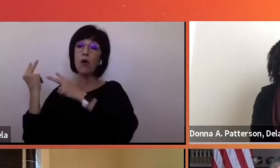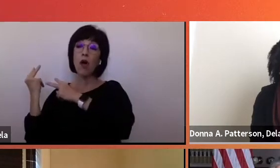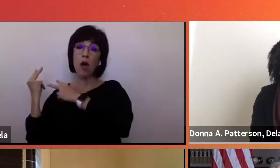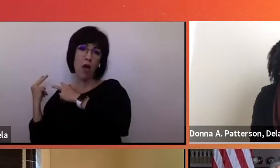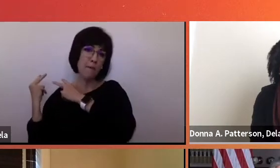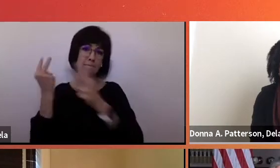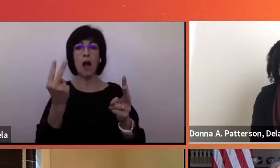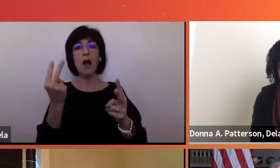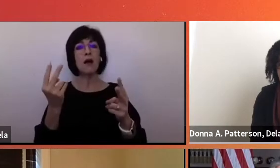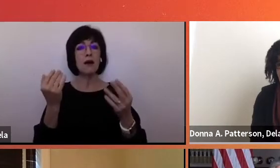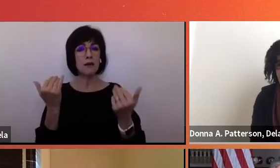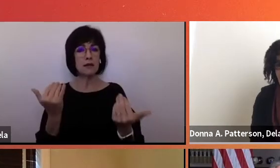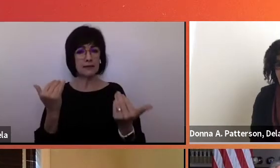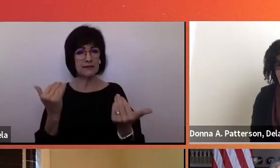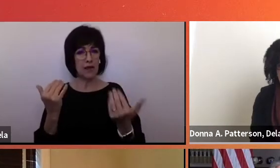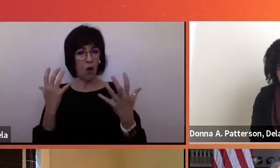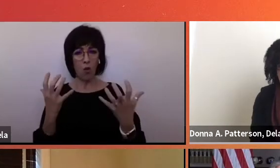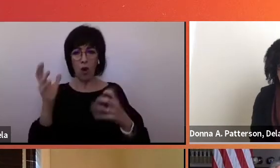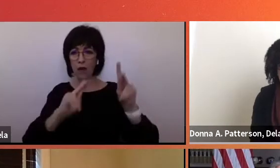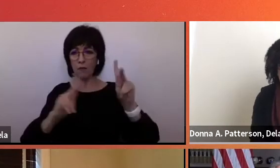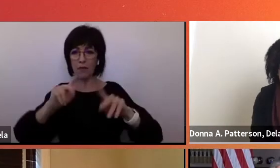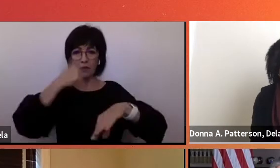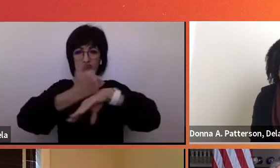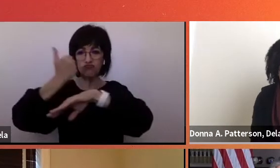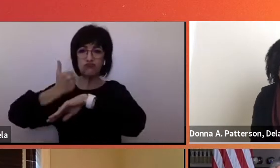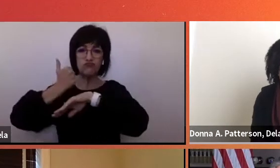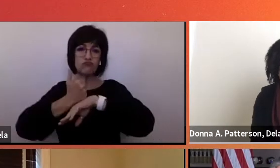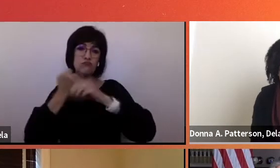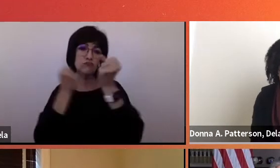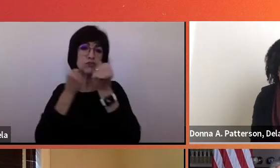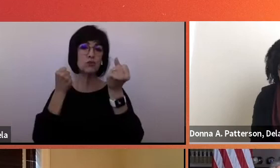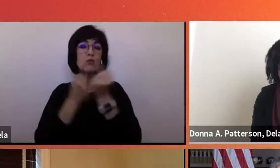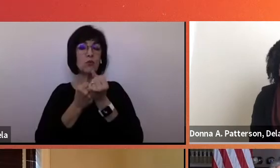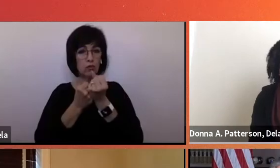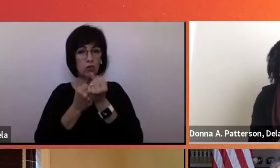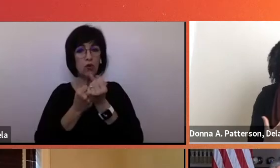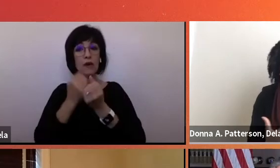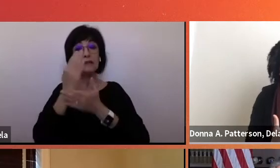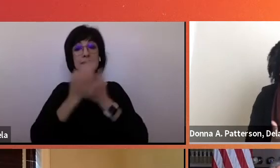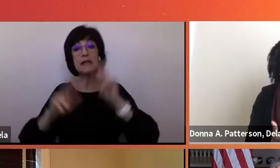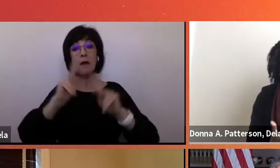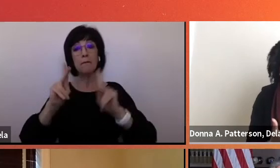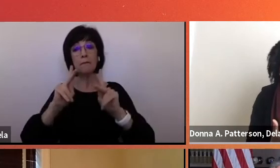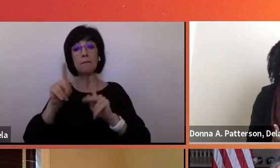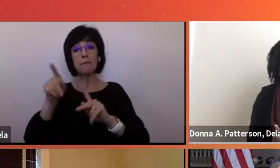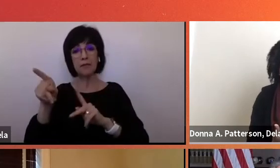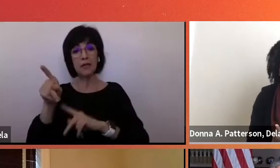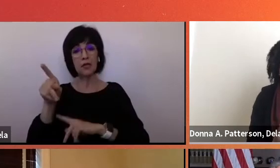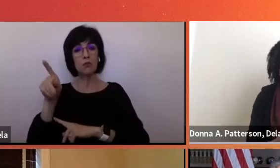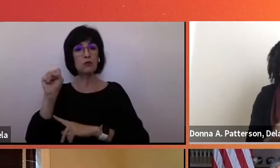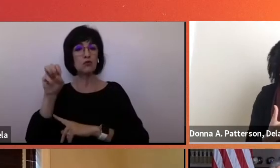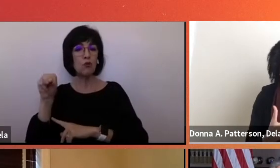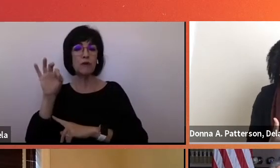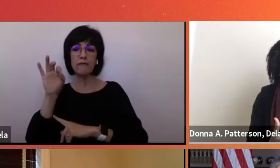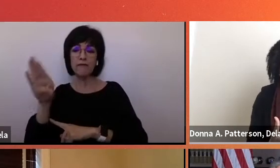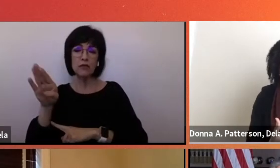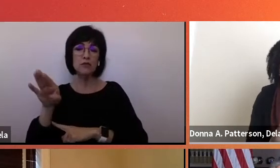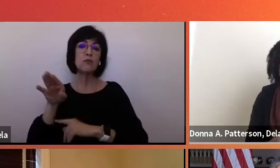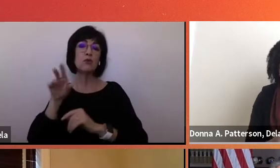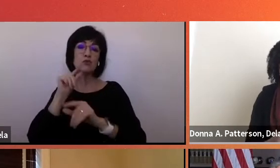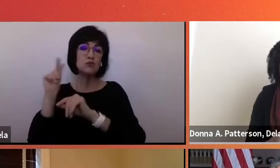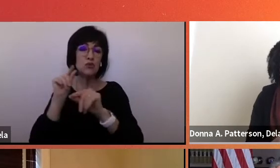and people who are supporting and a lot of people on social media who may or may not be protesting, you know, really taking a hold of Juneteenth as this